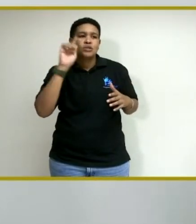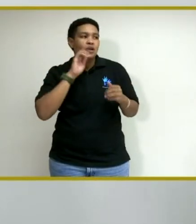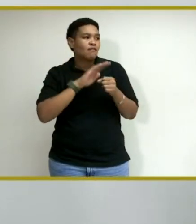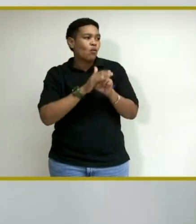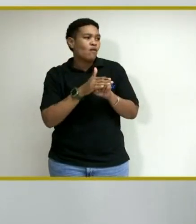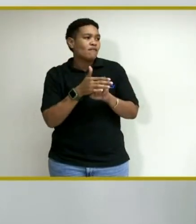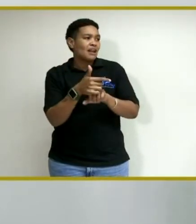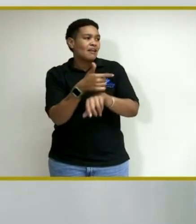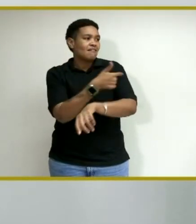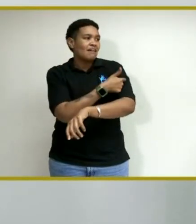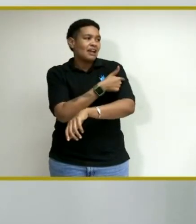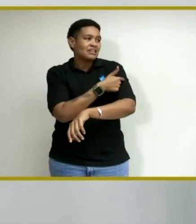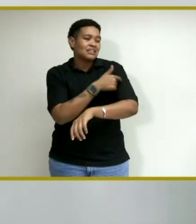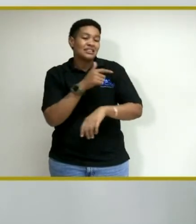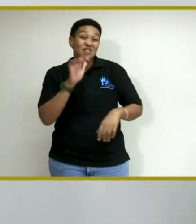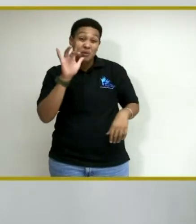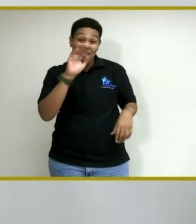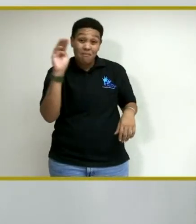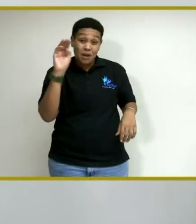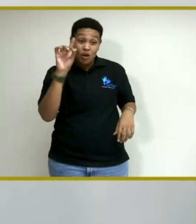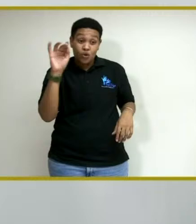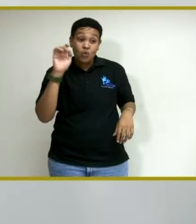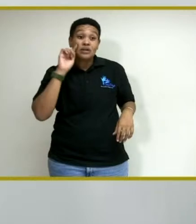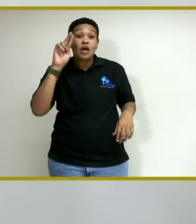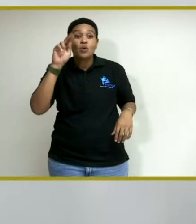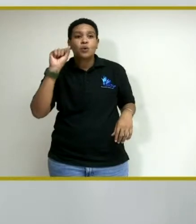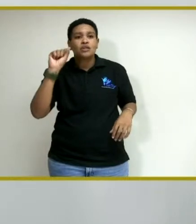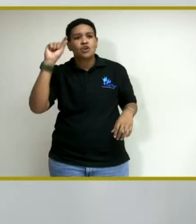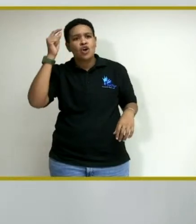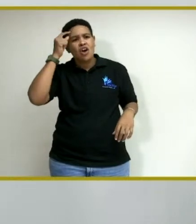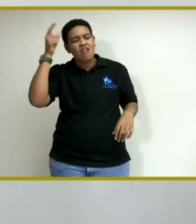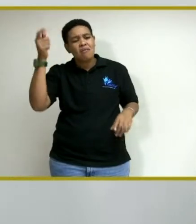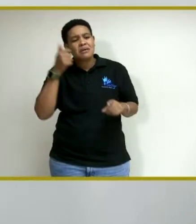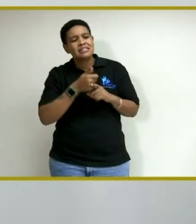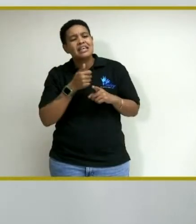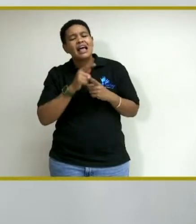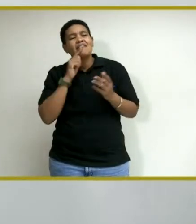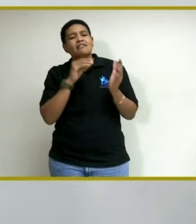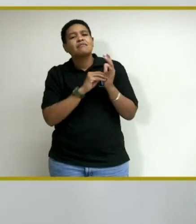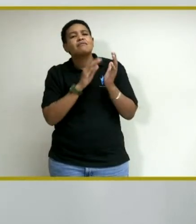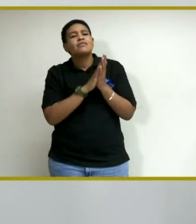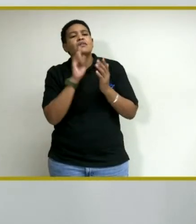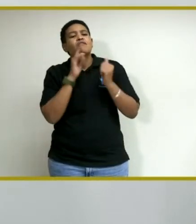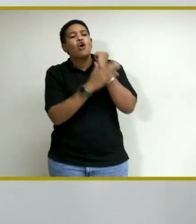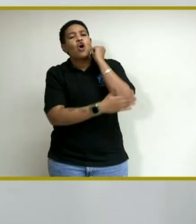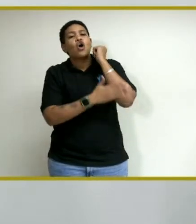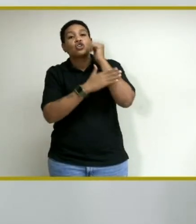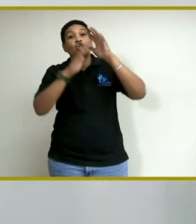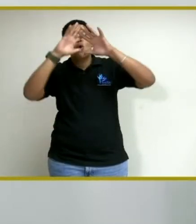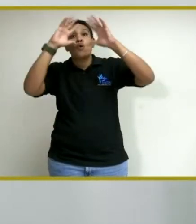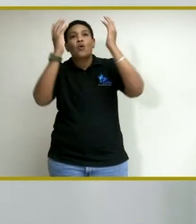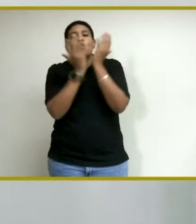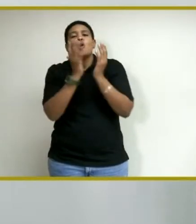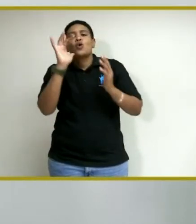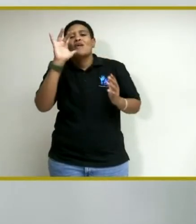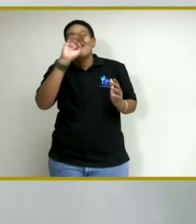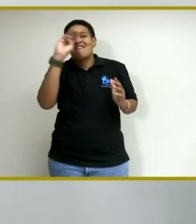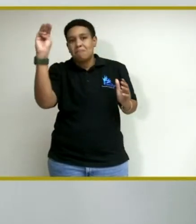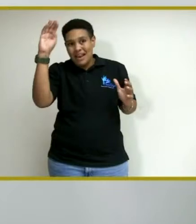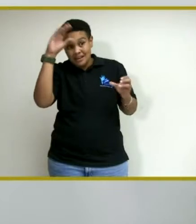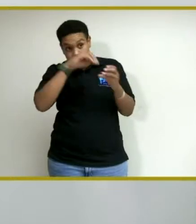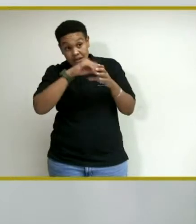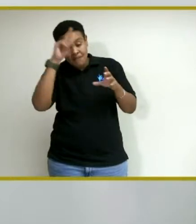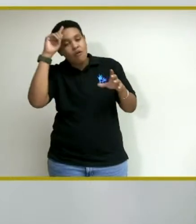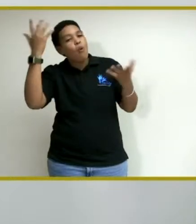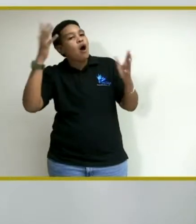vaccines that the United States government has earmarked for countries around the world. Jamaica